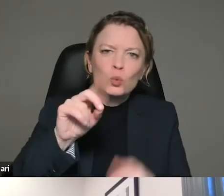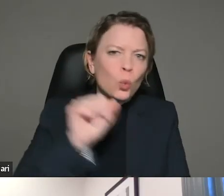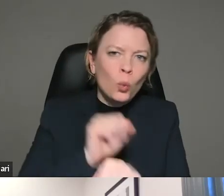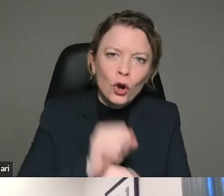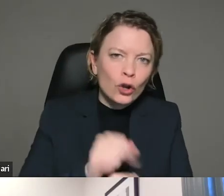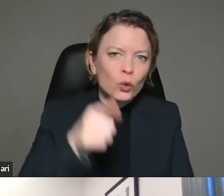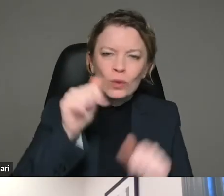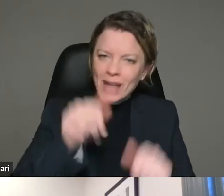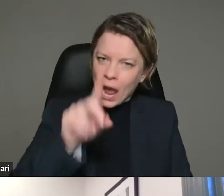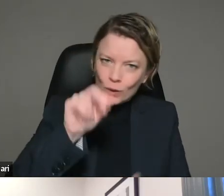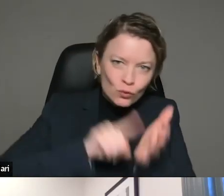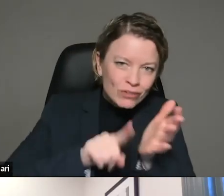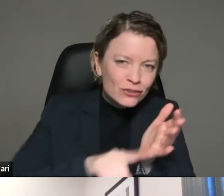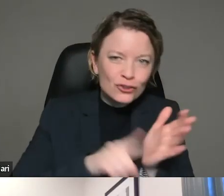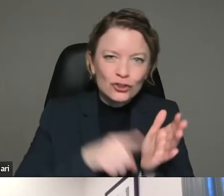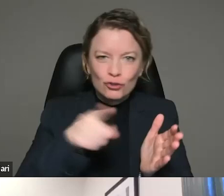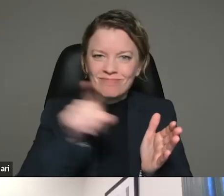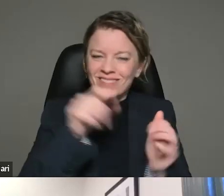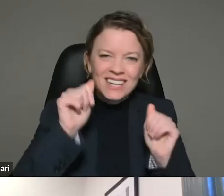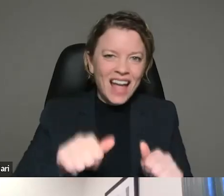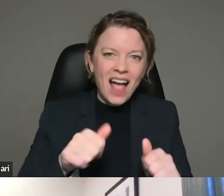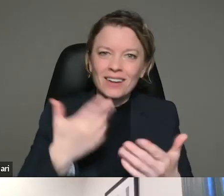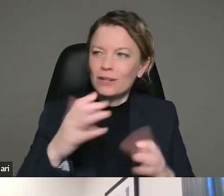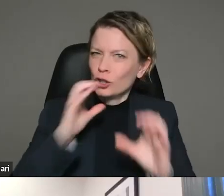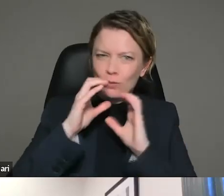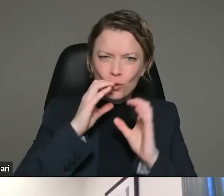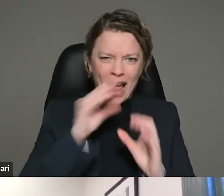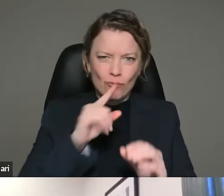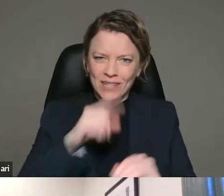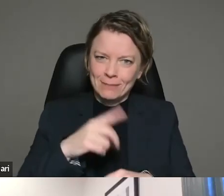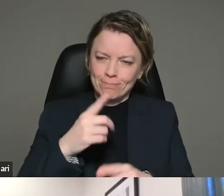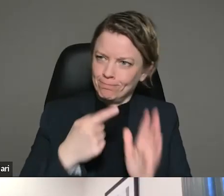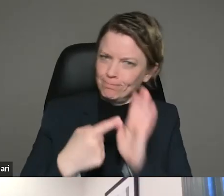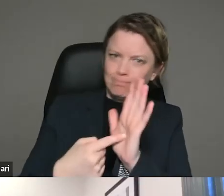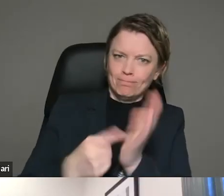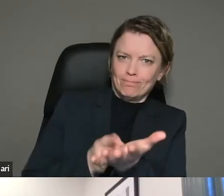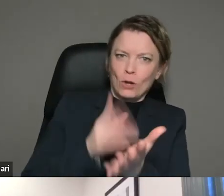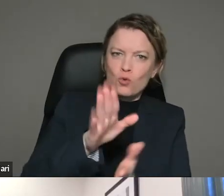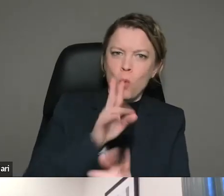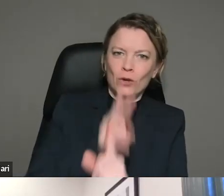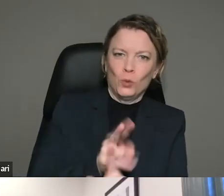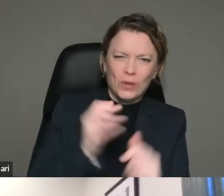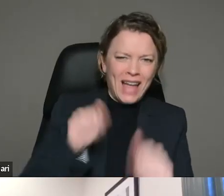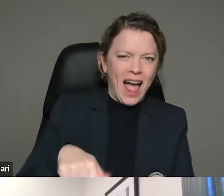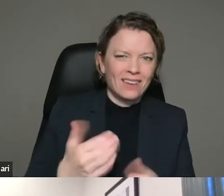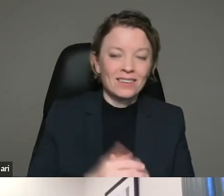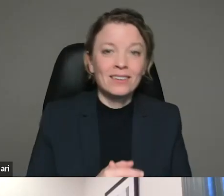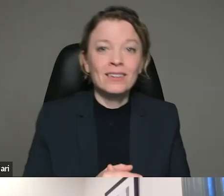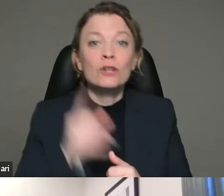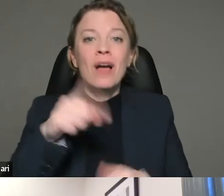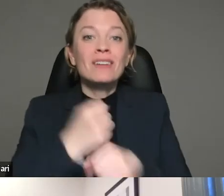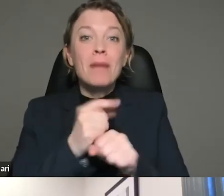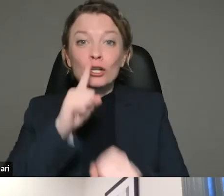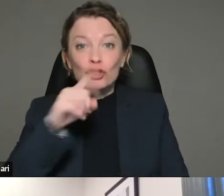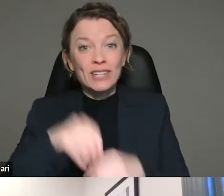do the research, to be able to communicate and defend the point of view. But what we have to be making sure, particularly in investment